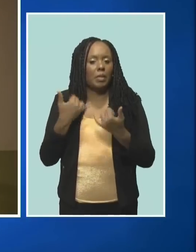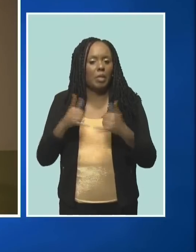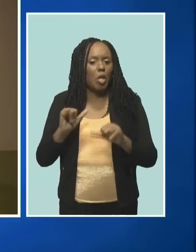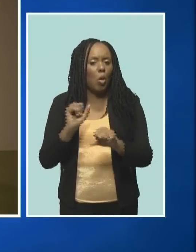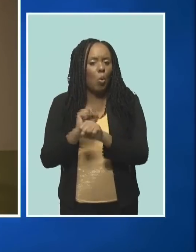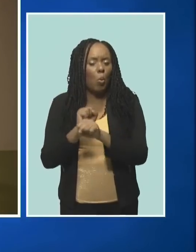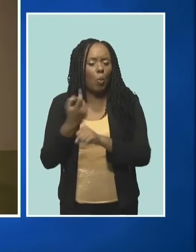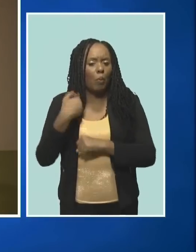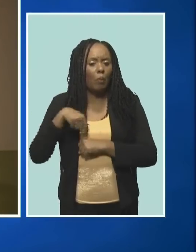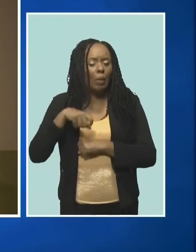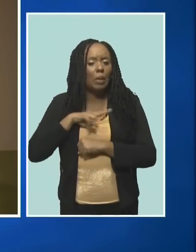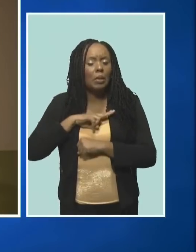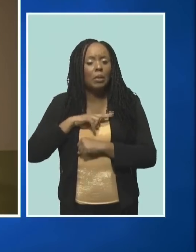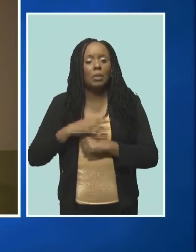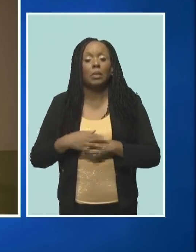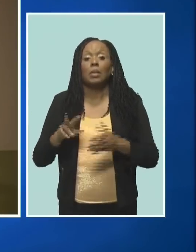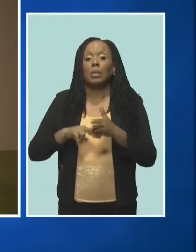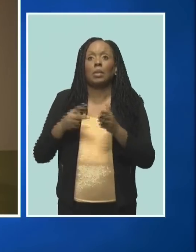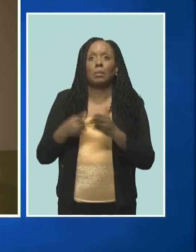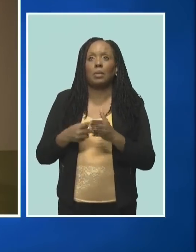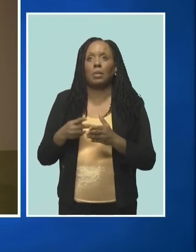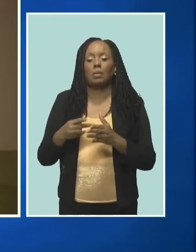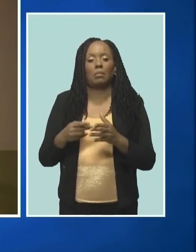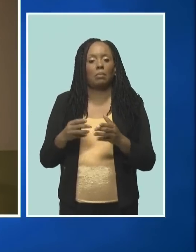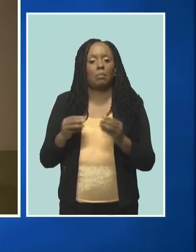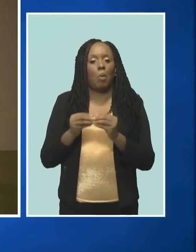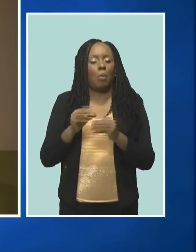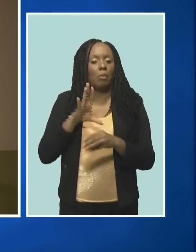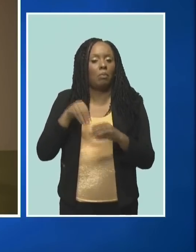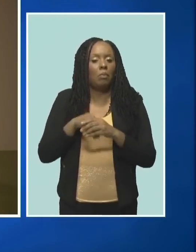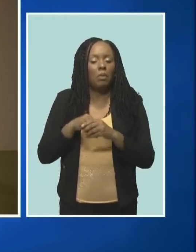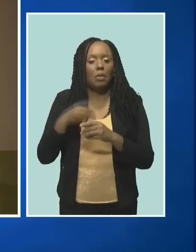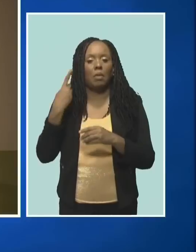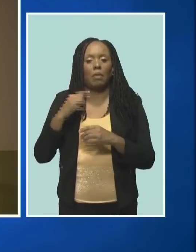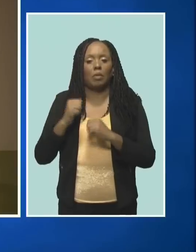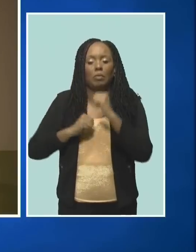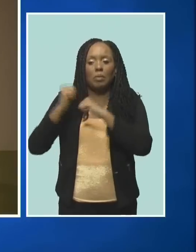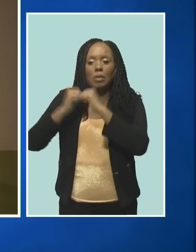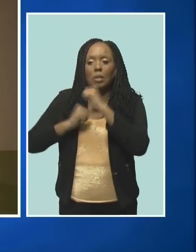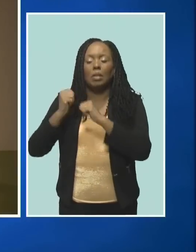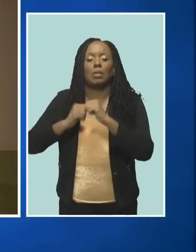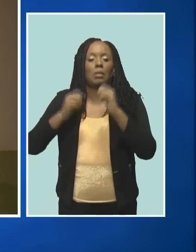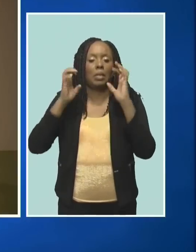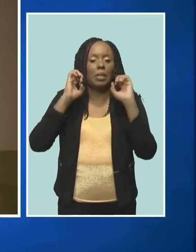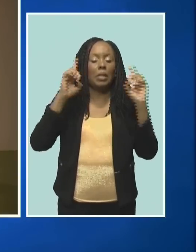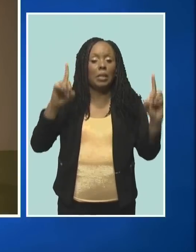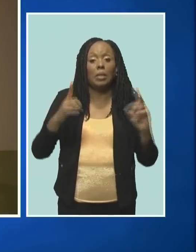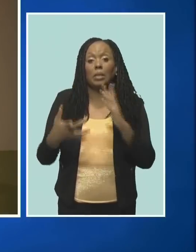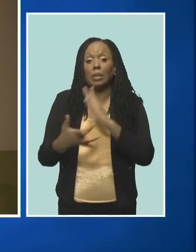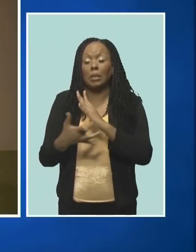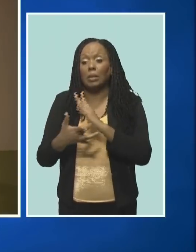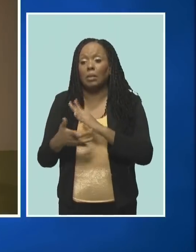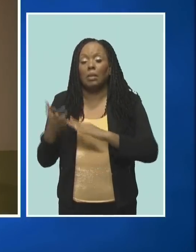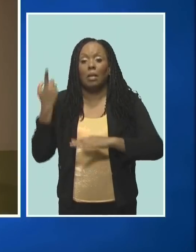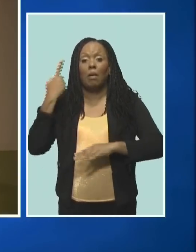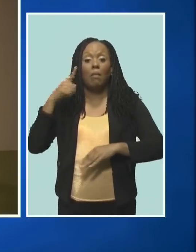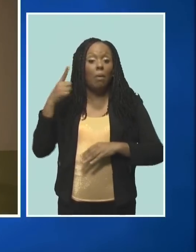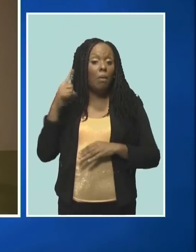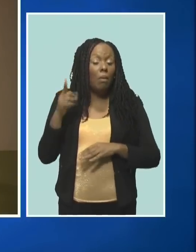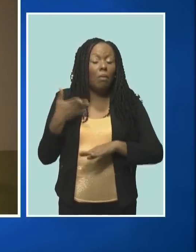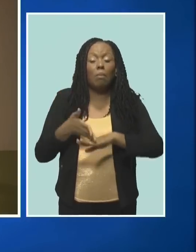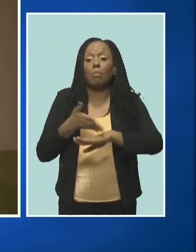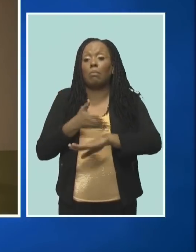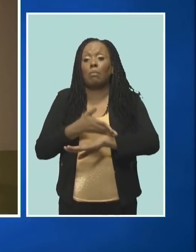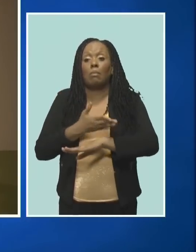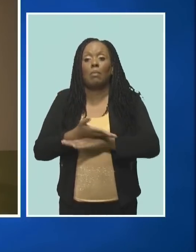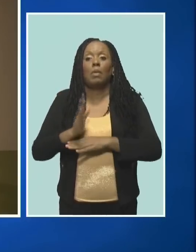And that requires significant investment in infrastructure, in education, in technology, to improve our competitive